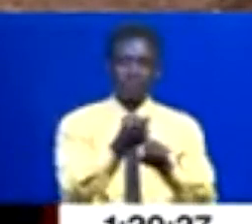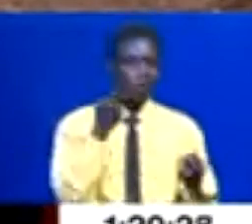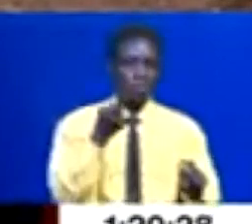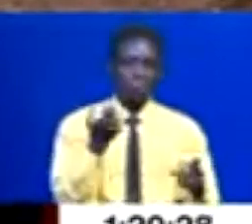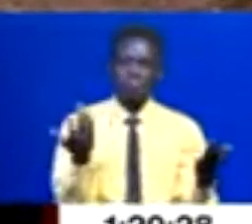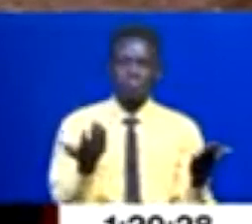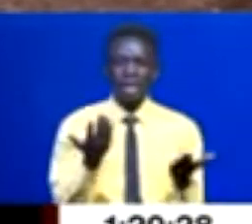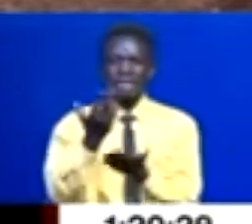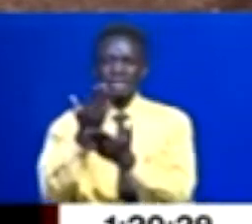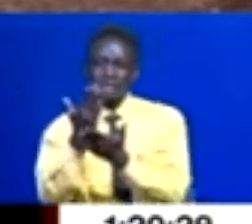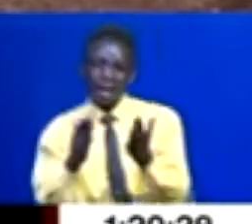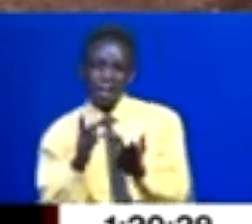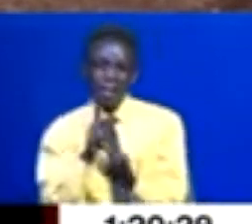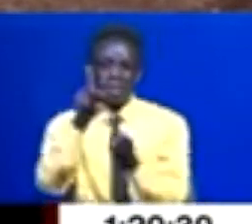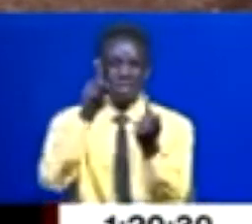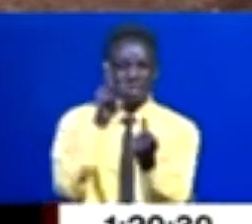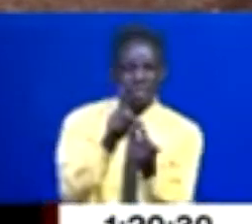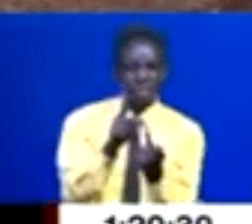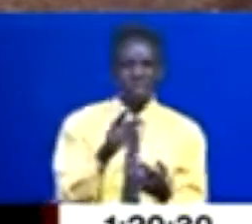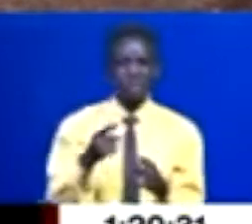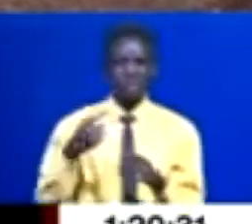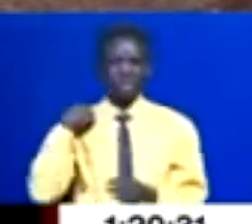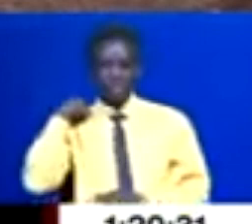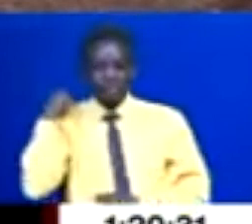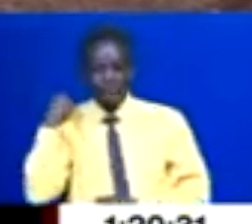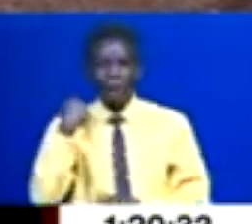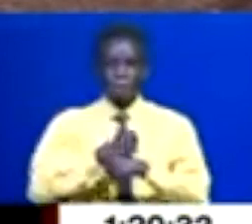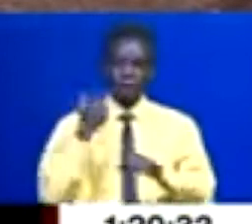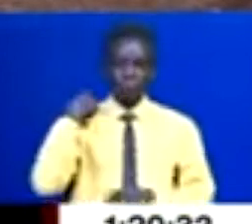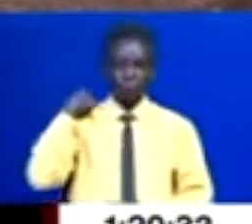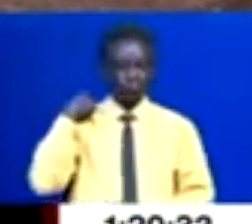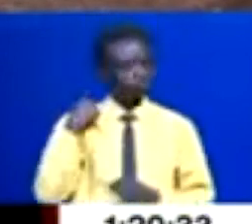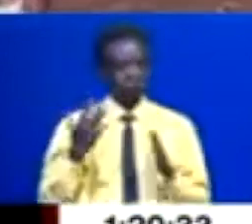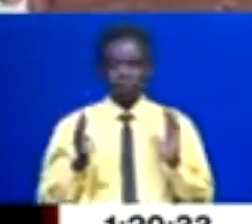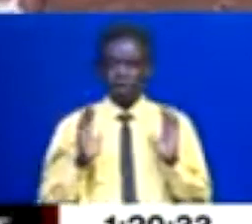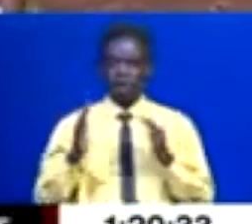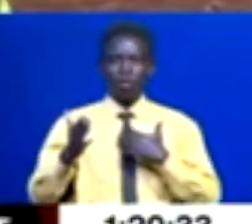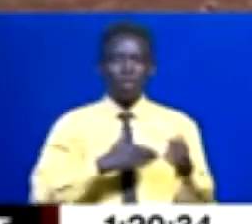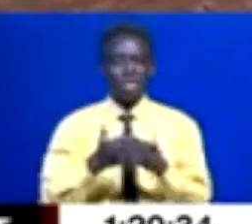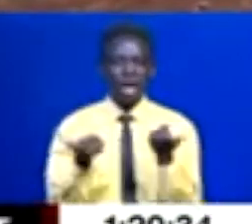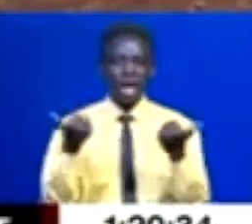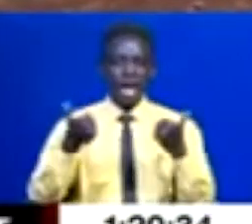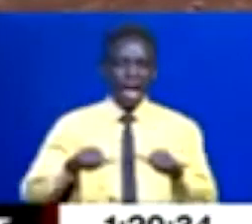reap from a certain sacrifice, and therefore to make the sacrifice willingly and without any grudges.